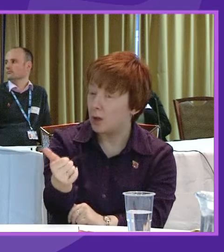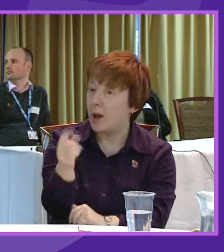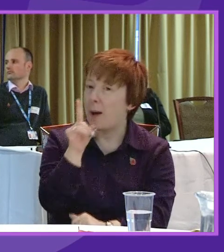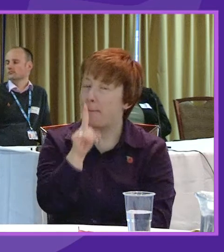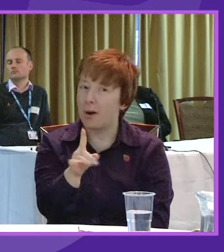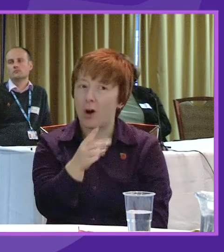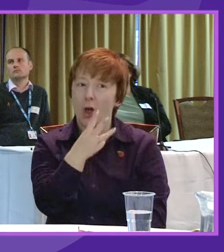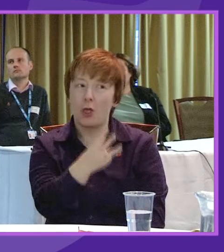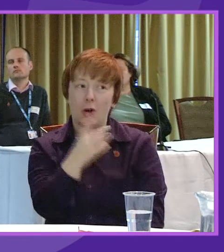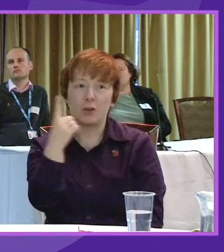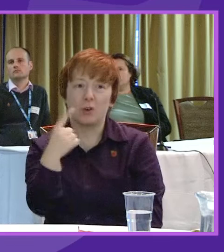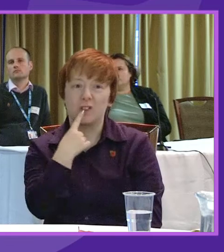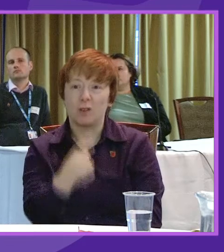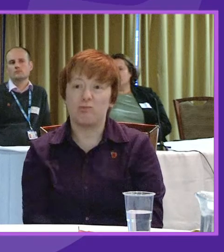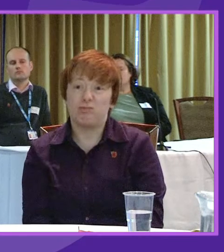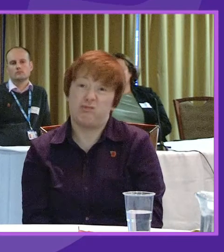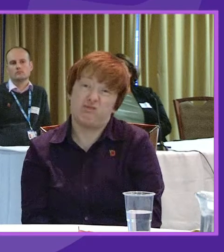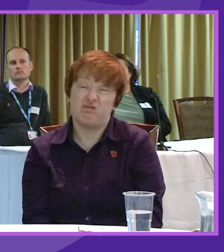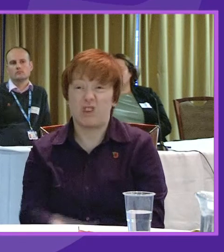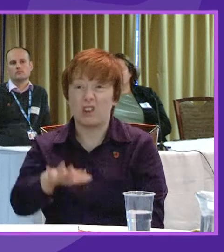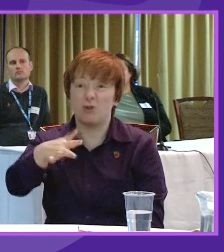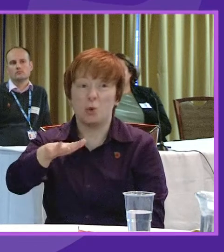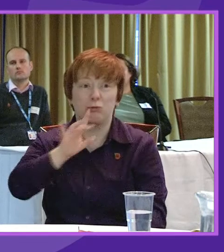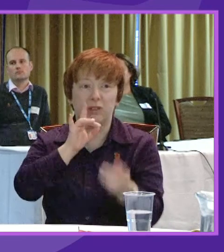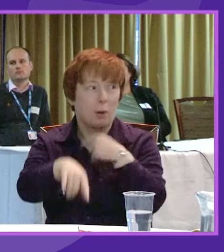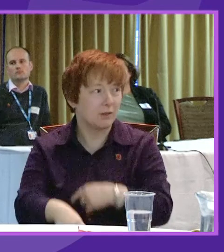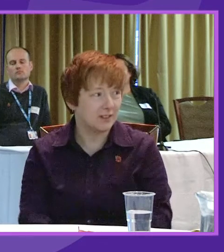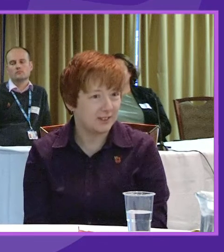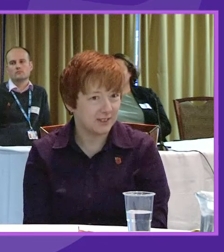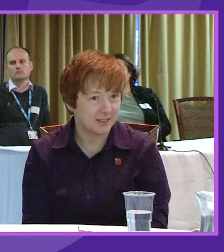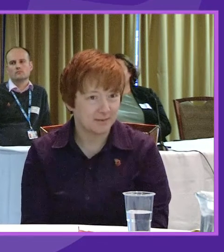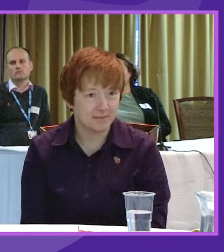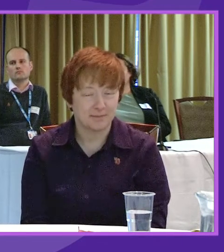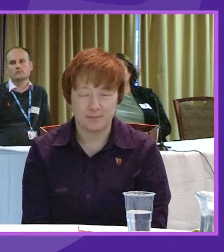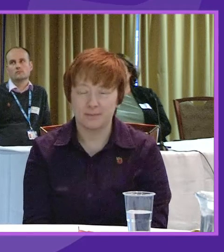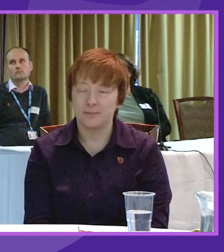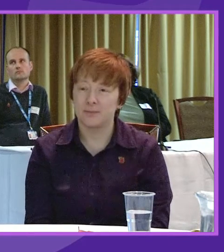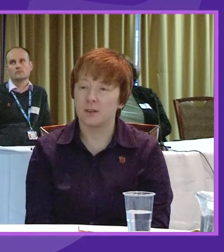great, although there were 31% who gave a neutral response to that question.